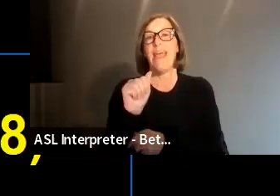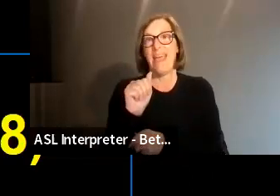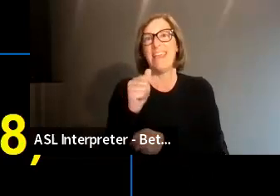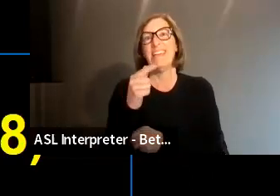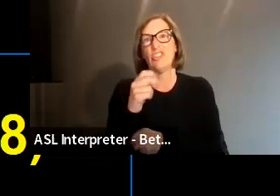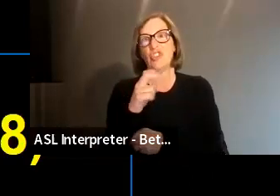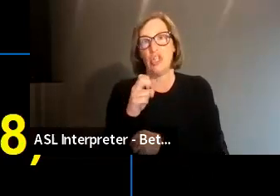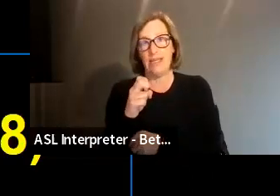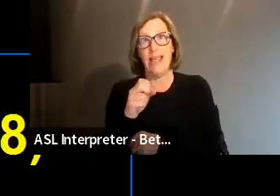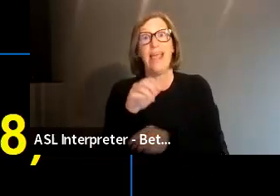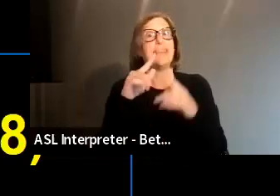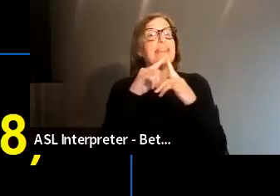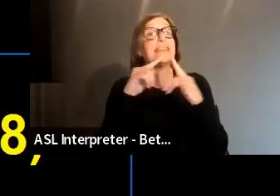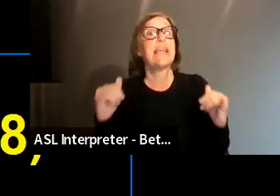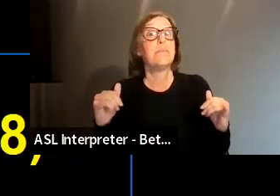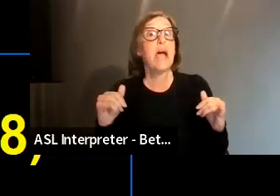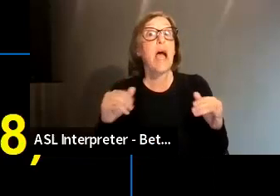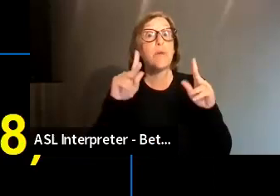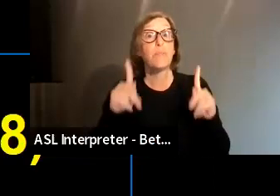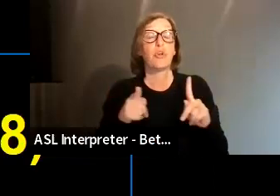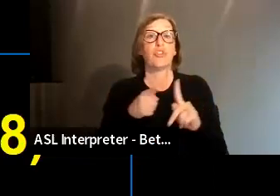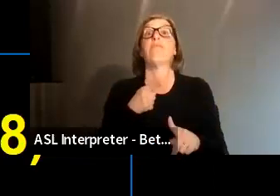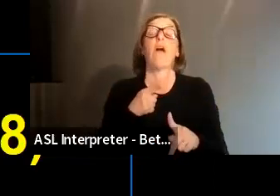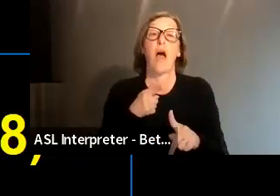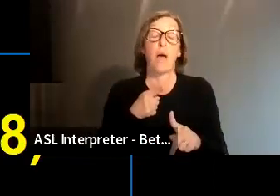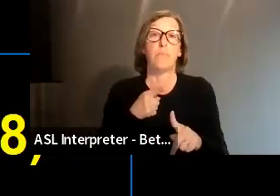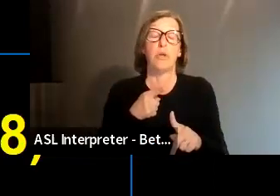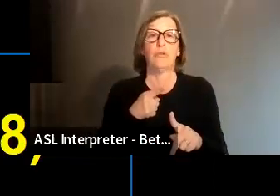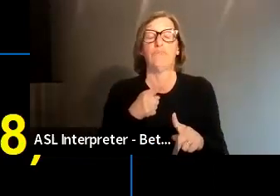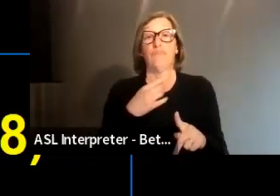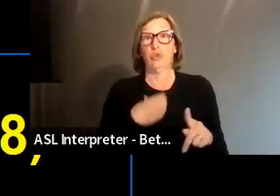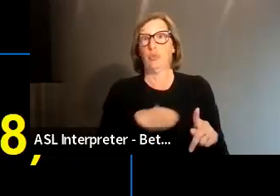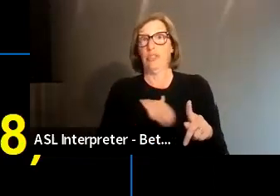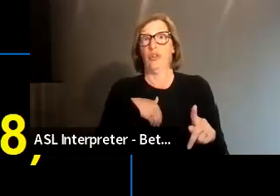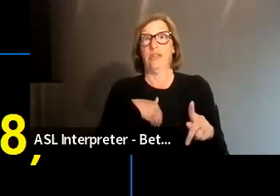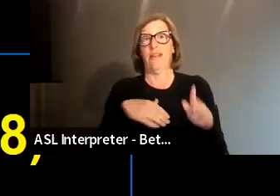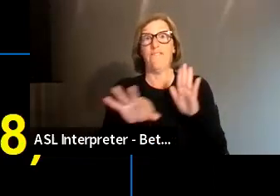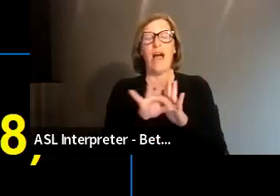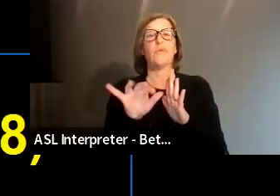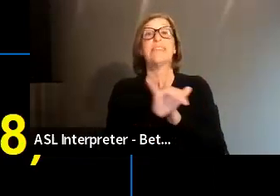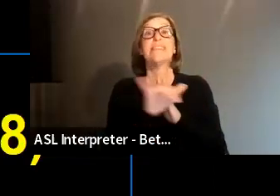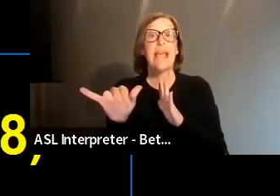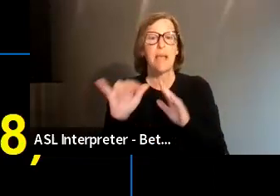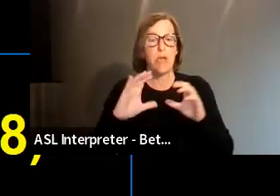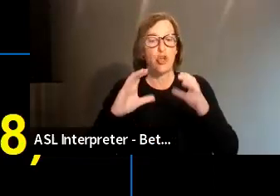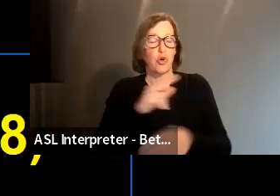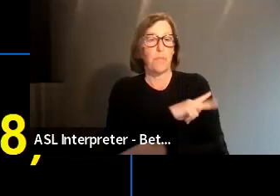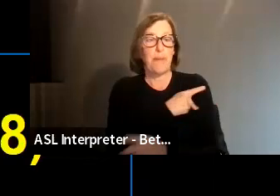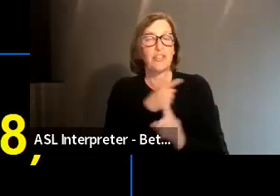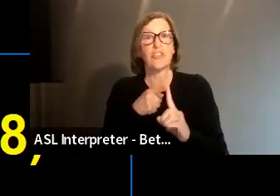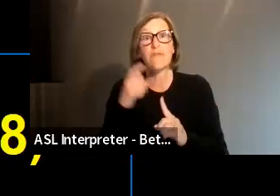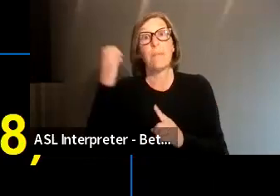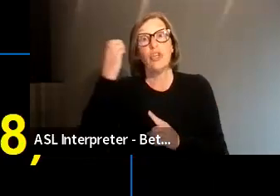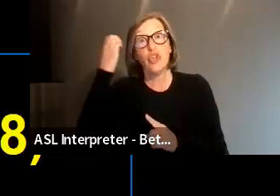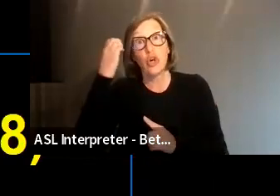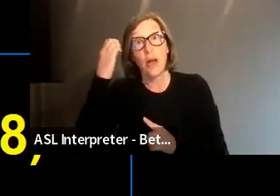from Switzerland, Carlo Rivolta, identified mutations in the same gene in another group of patients from Europe and India, and we